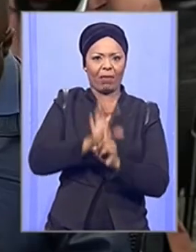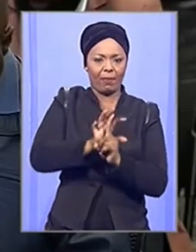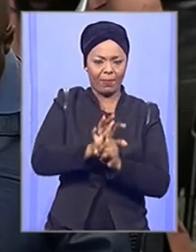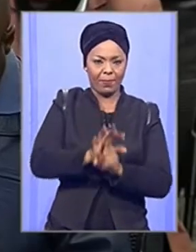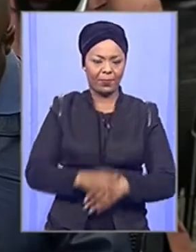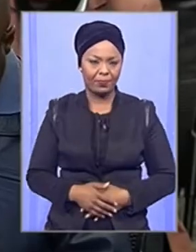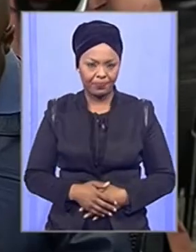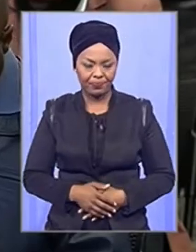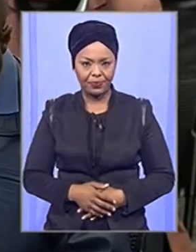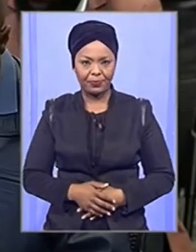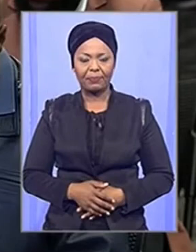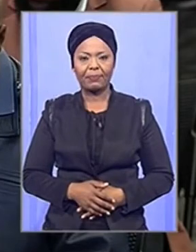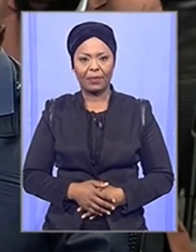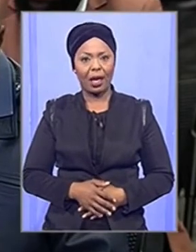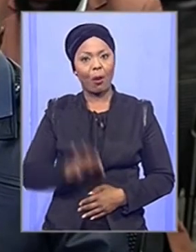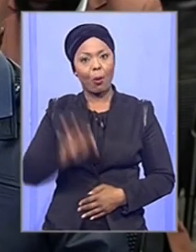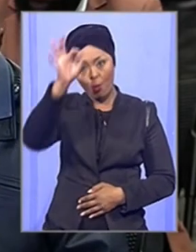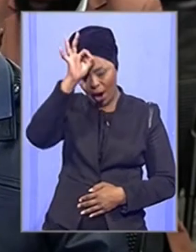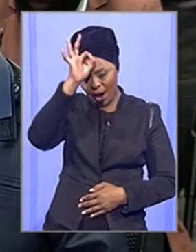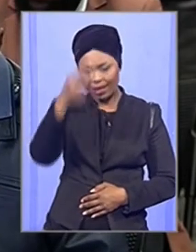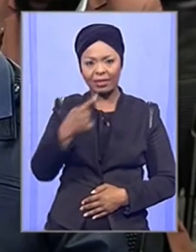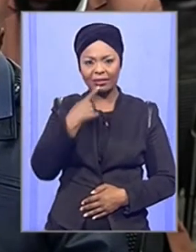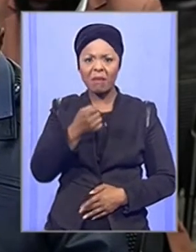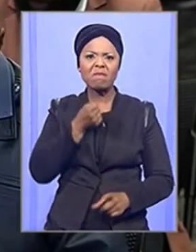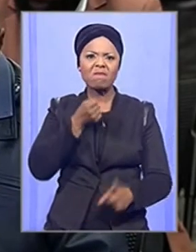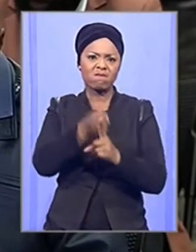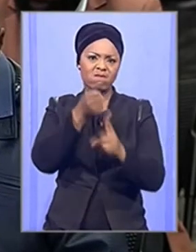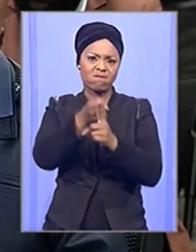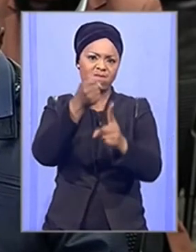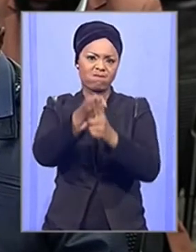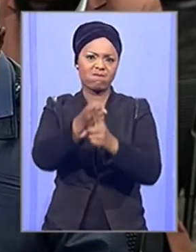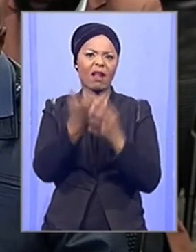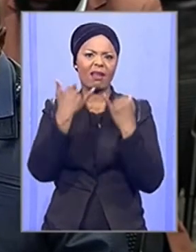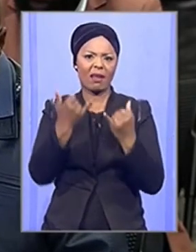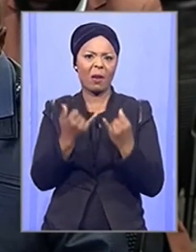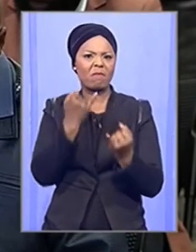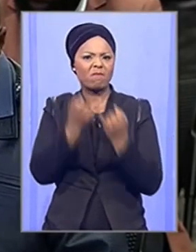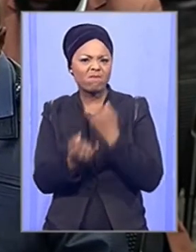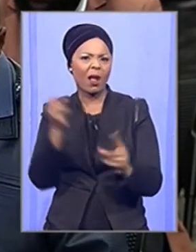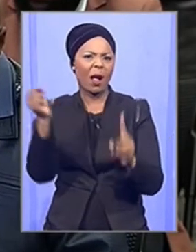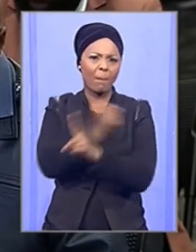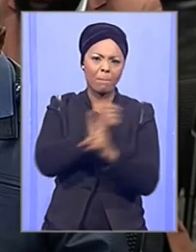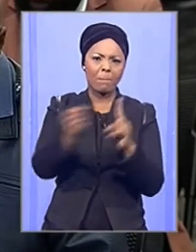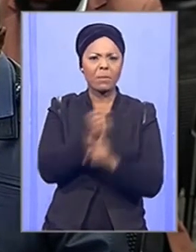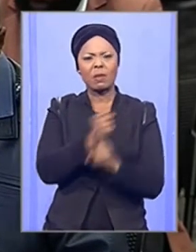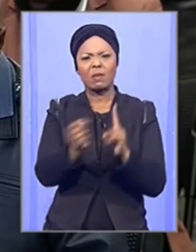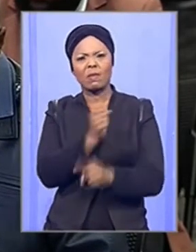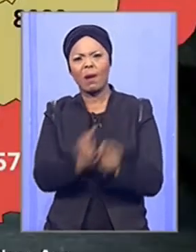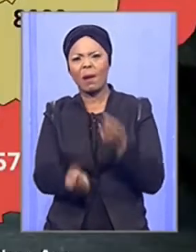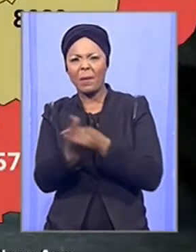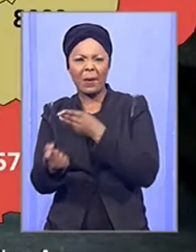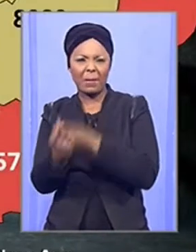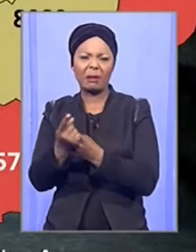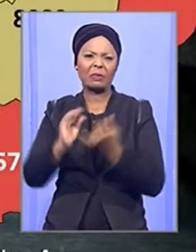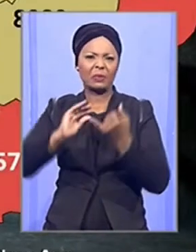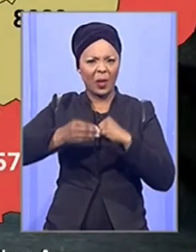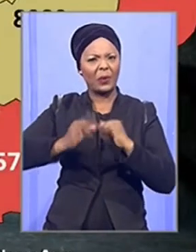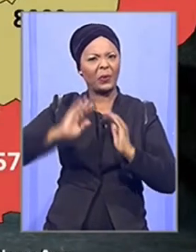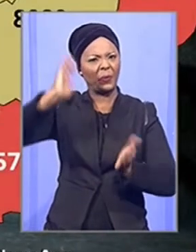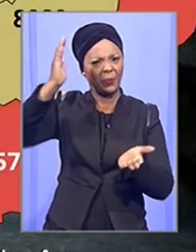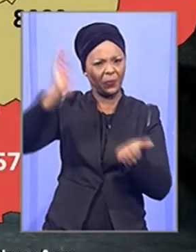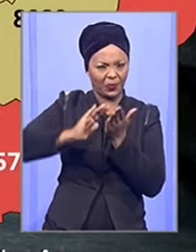bjalo maphodisa a re a tšwela pele go lwantšhana le dikgaruru tša bong magareng ga Aprele le June lenyaga go rometšwe dikatawane